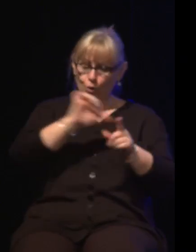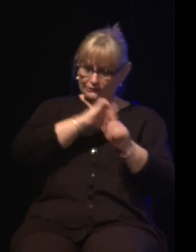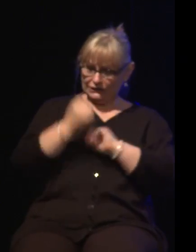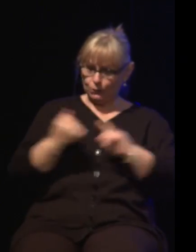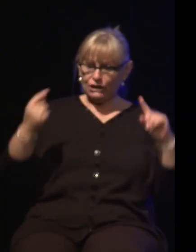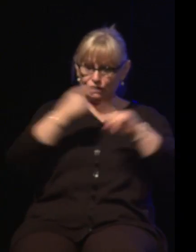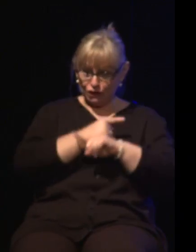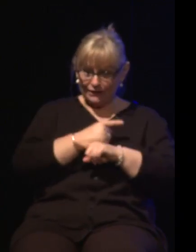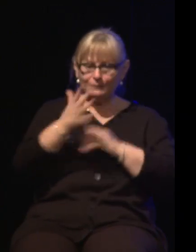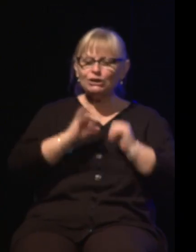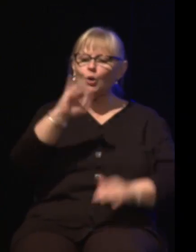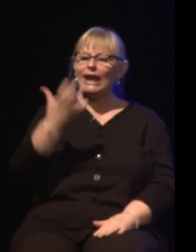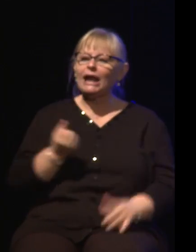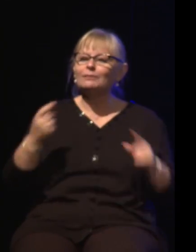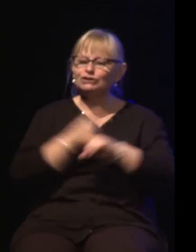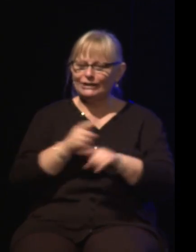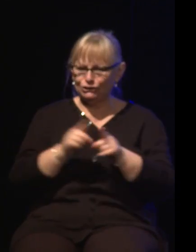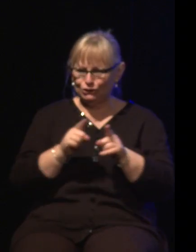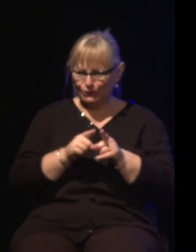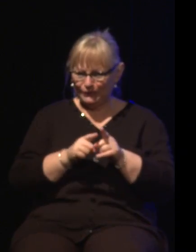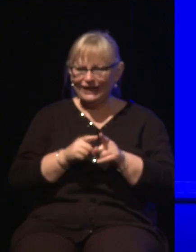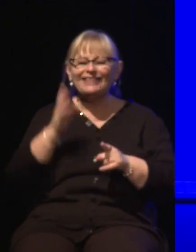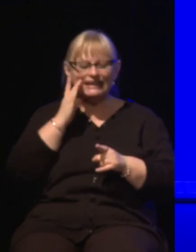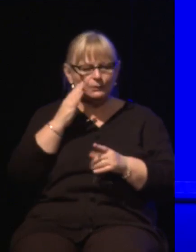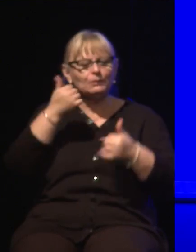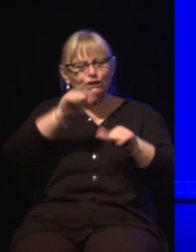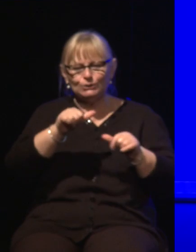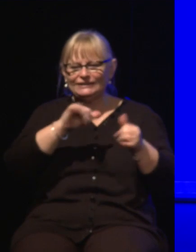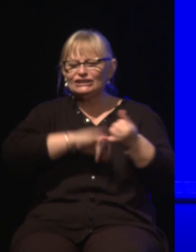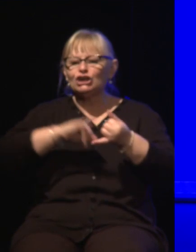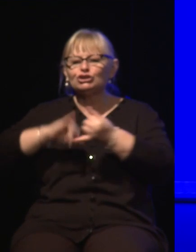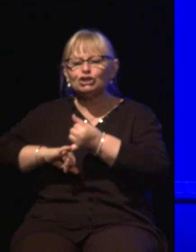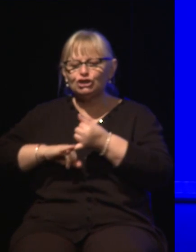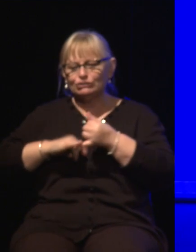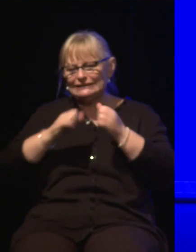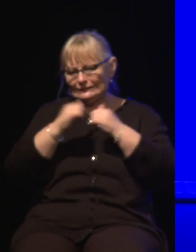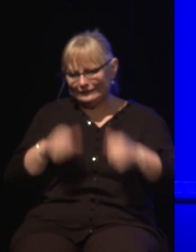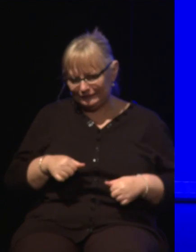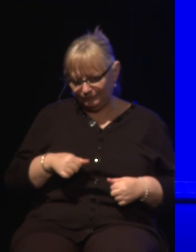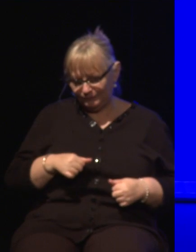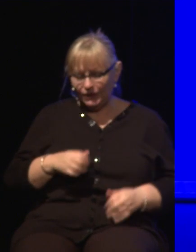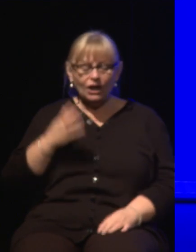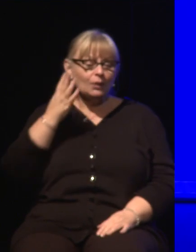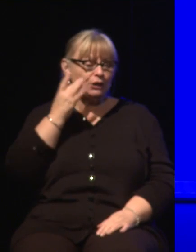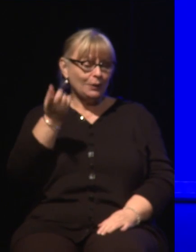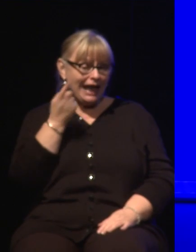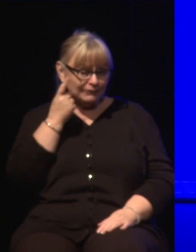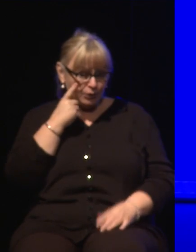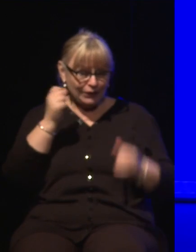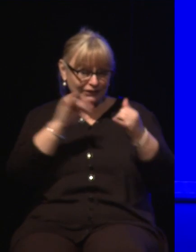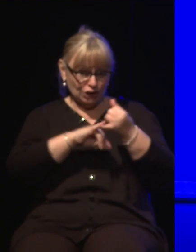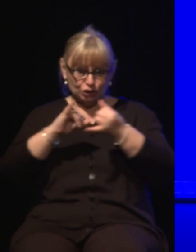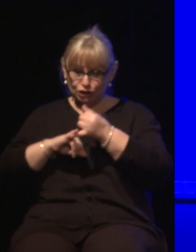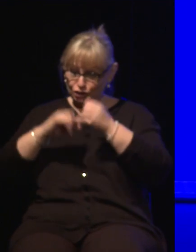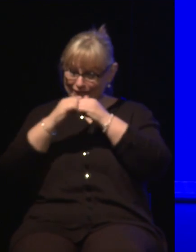change, their incomes change, and that's when the social security system comes in. Now, again, when you look at the social security system, what you find is